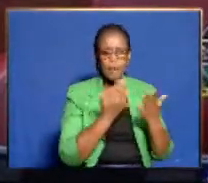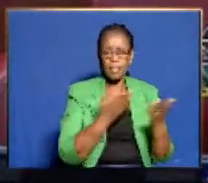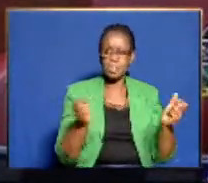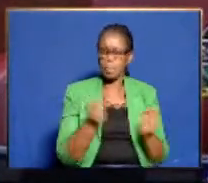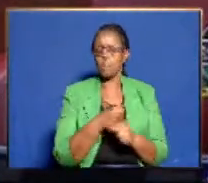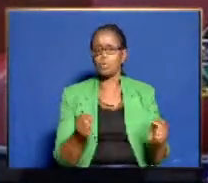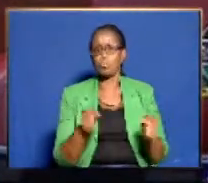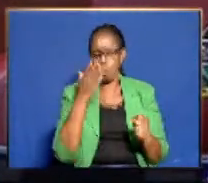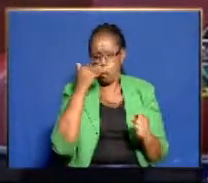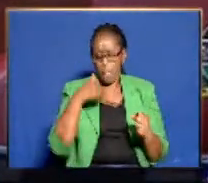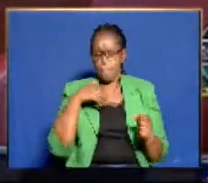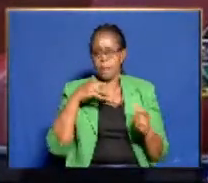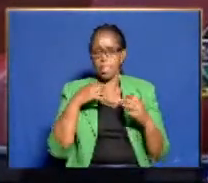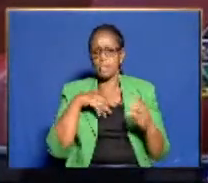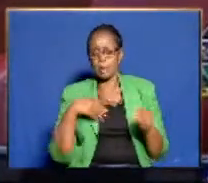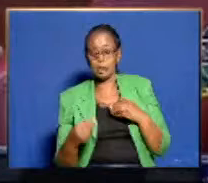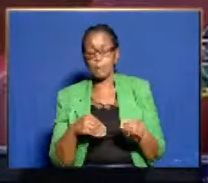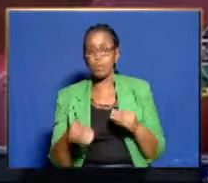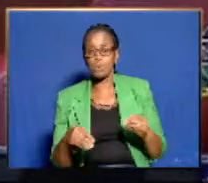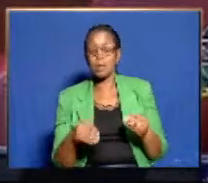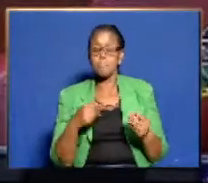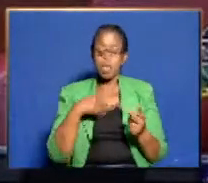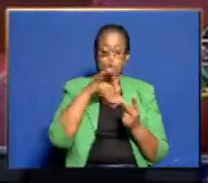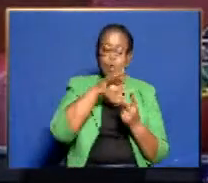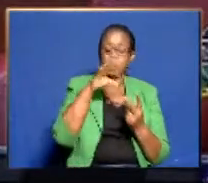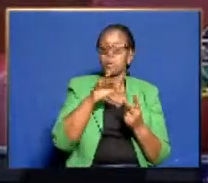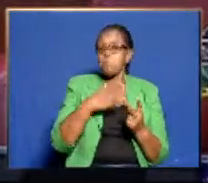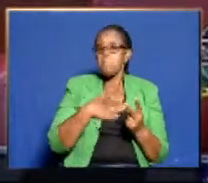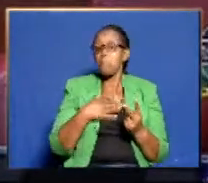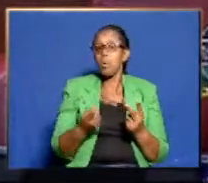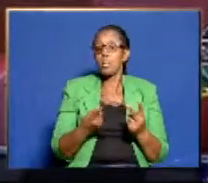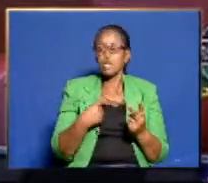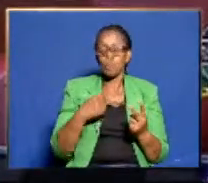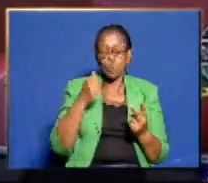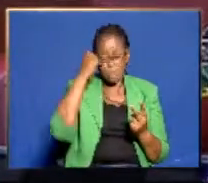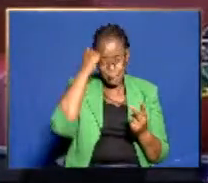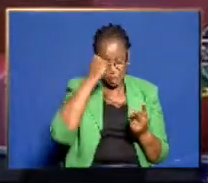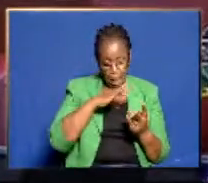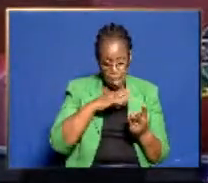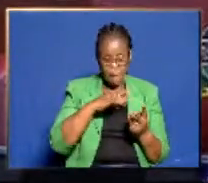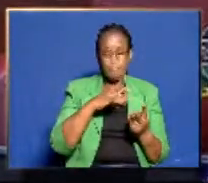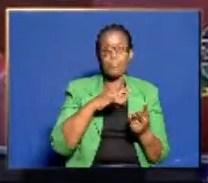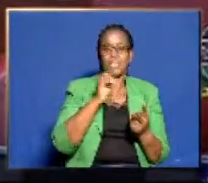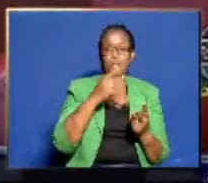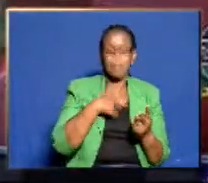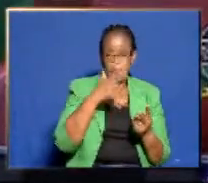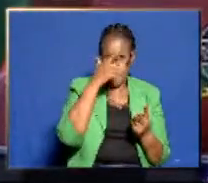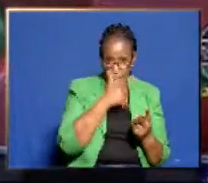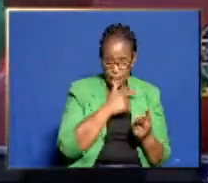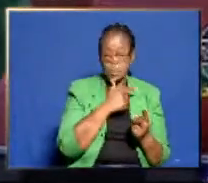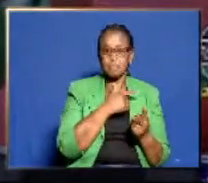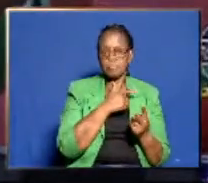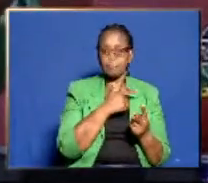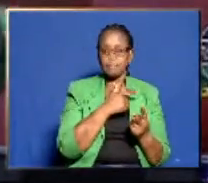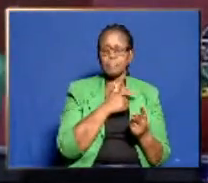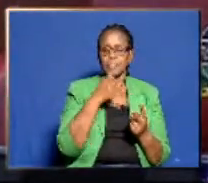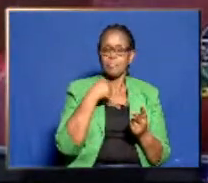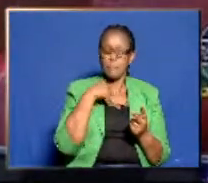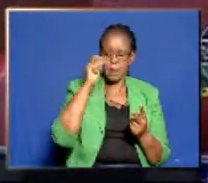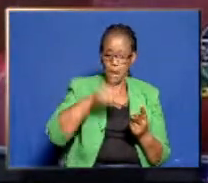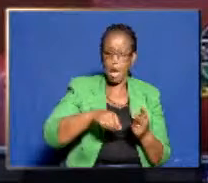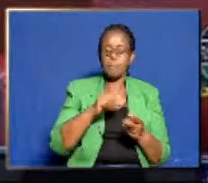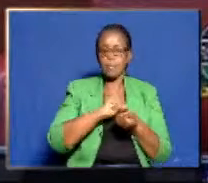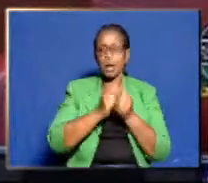is probably to study. If I'm blind, I become a lawyer because lawyers use their brains and